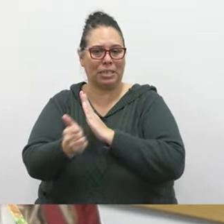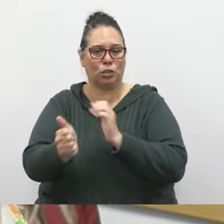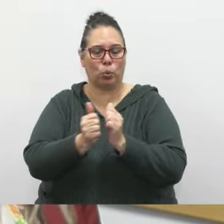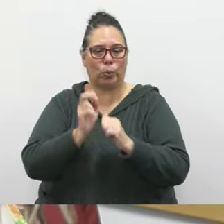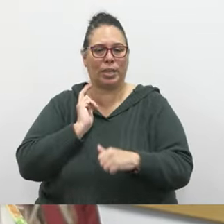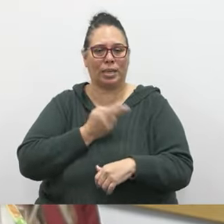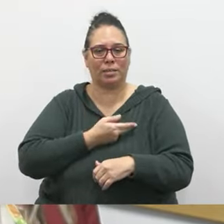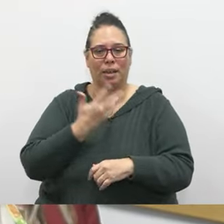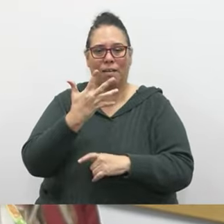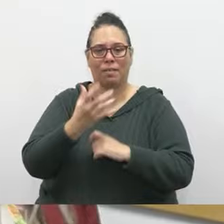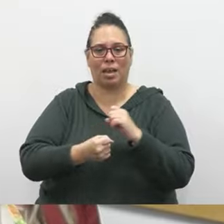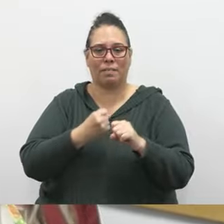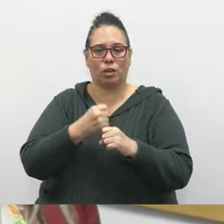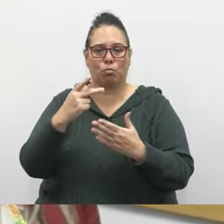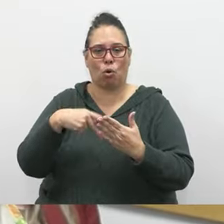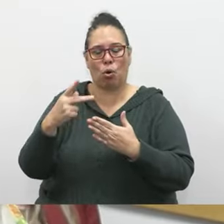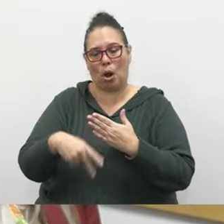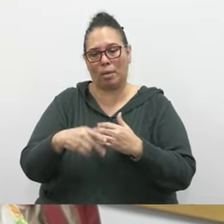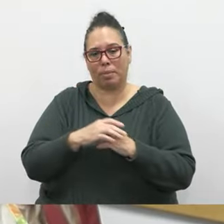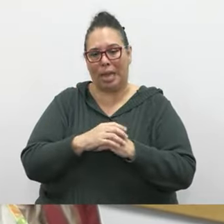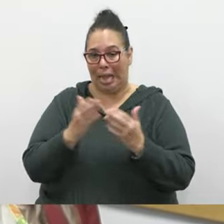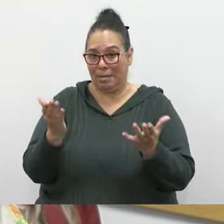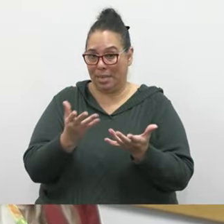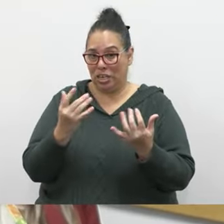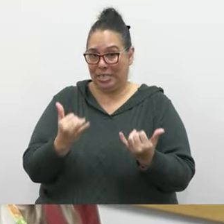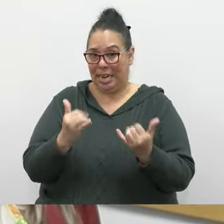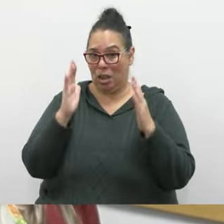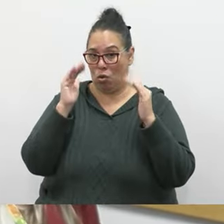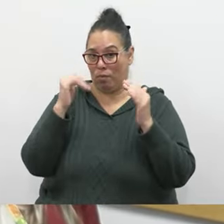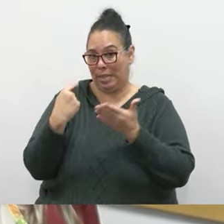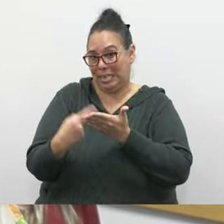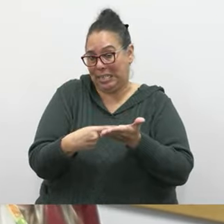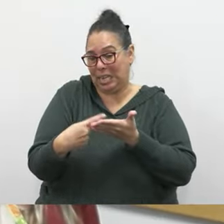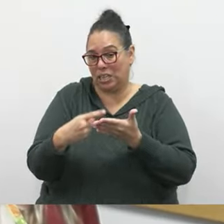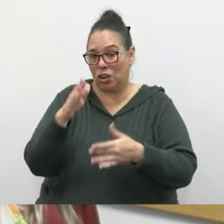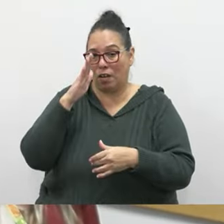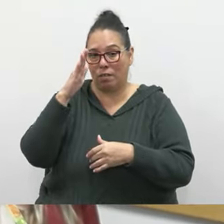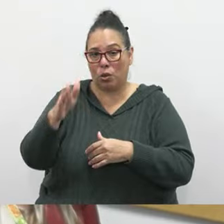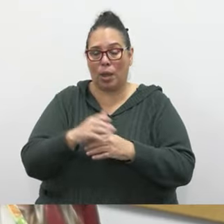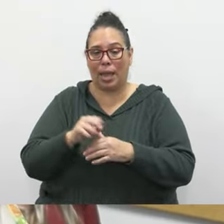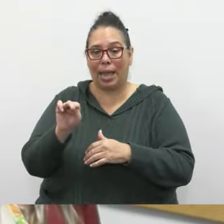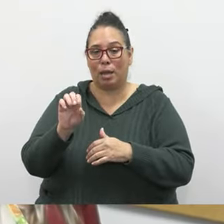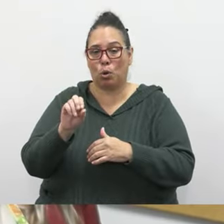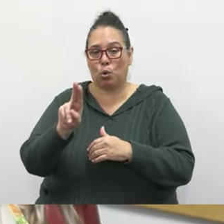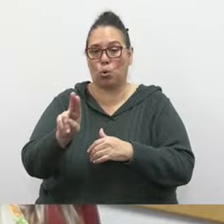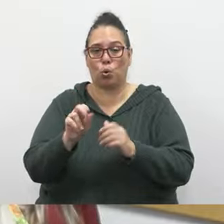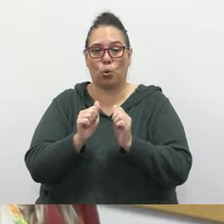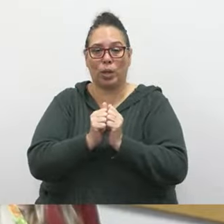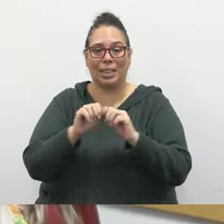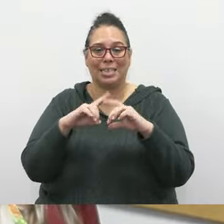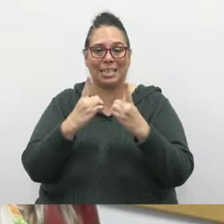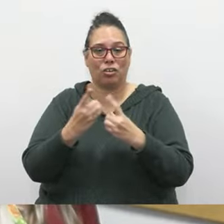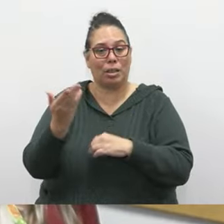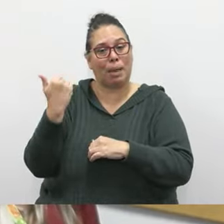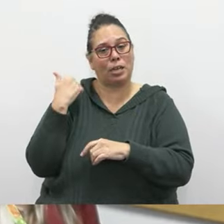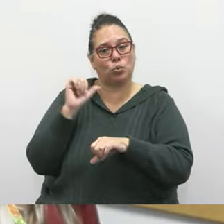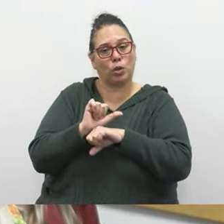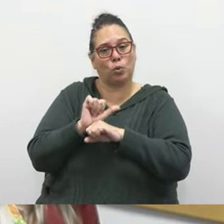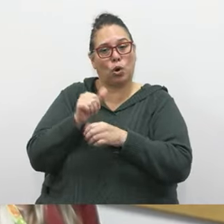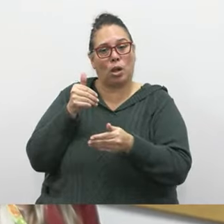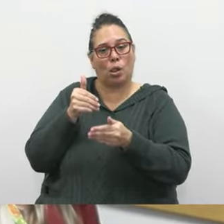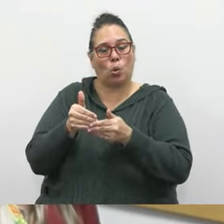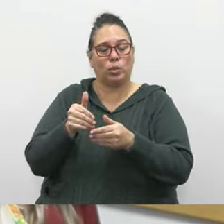a 5-year program. I'm here today to hopefully discuss a future MOU with your district. In our past, we have worked closely together